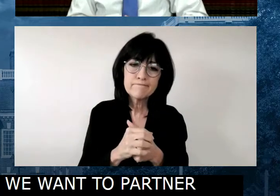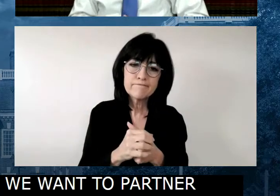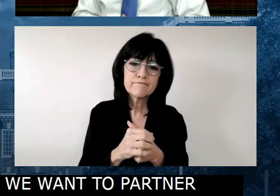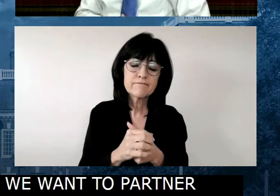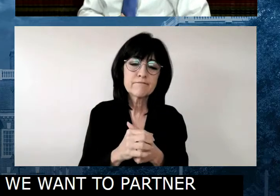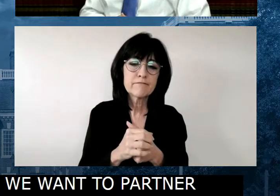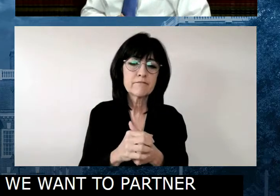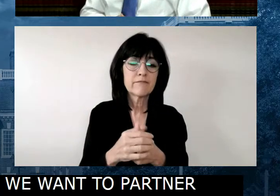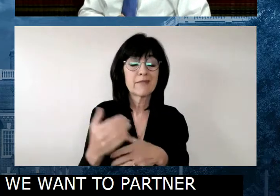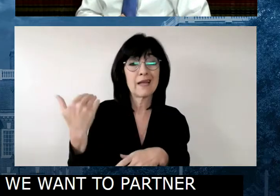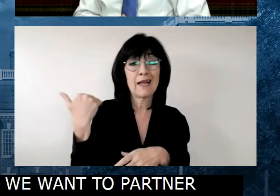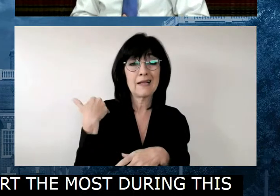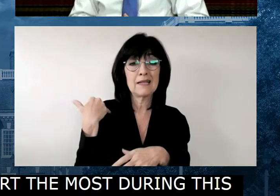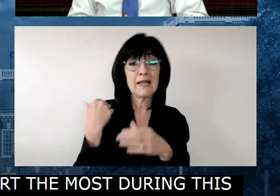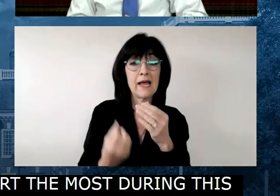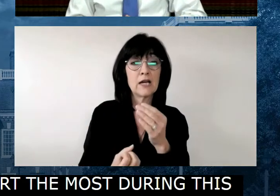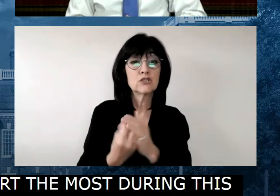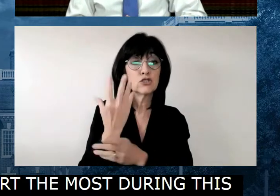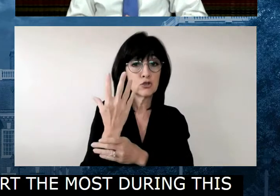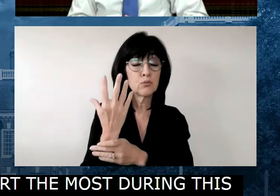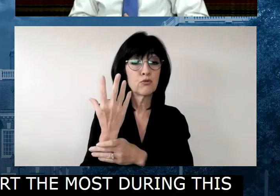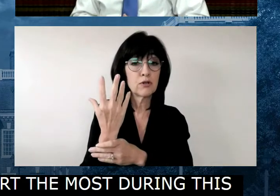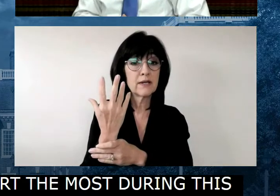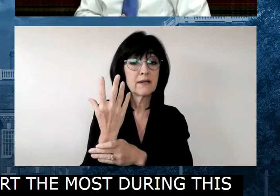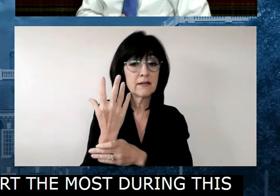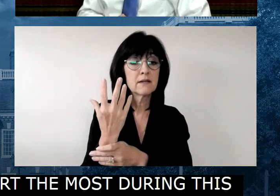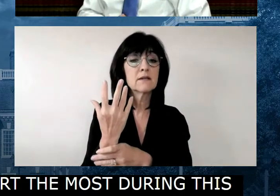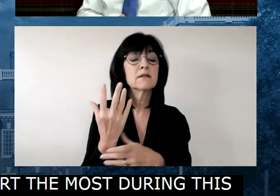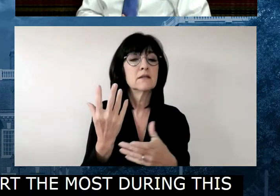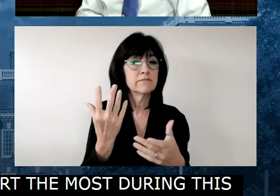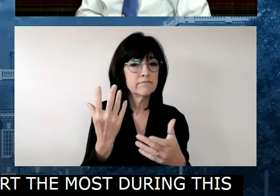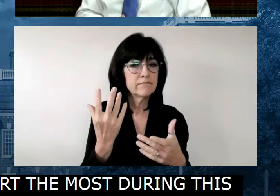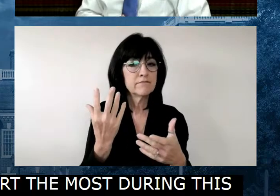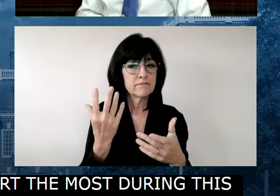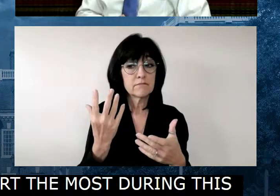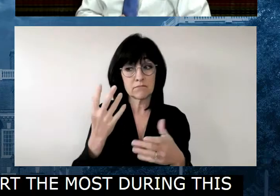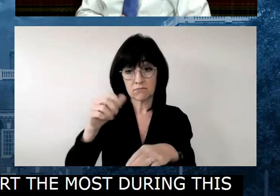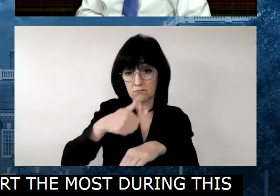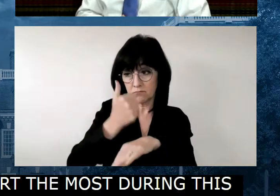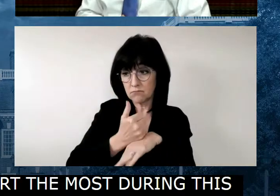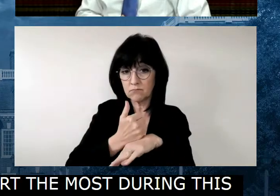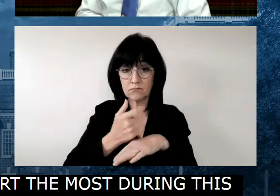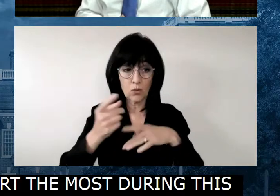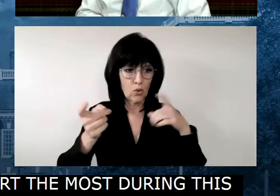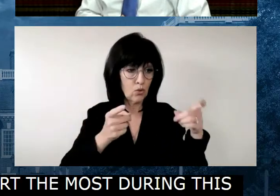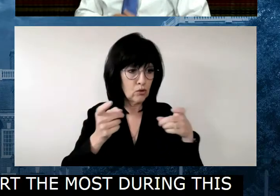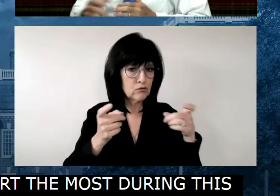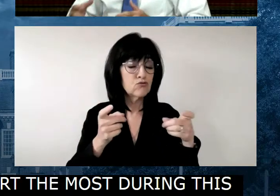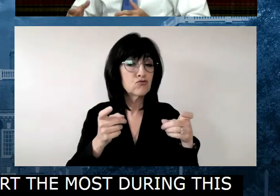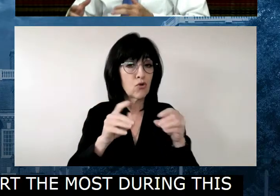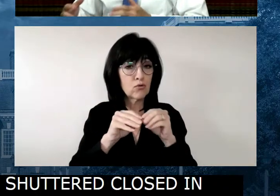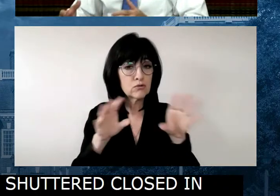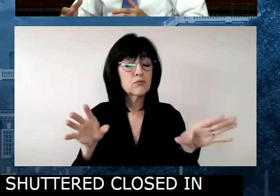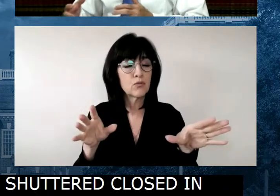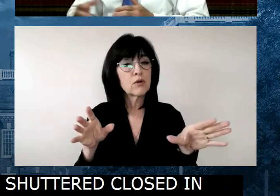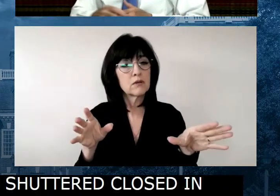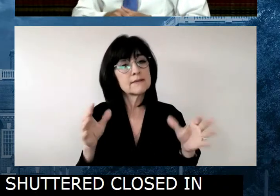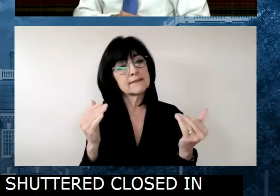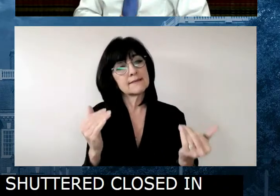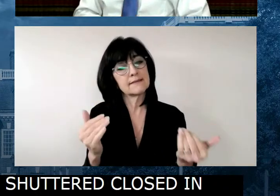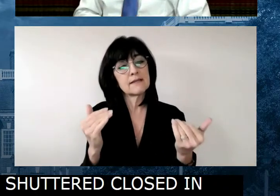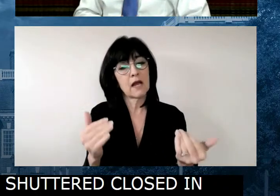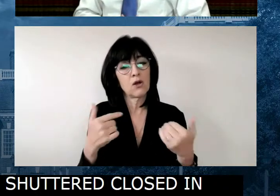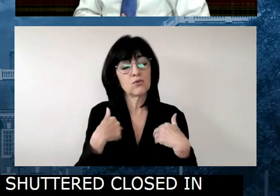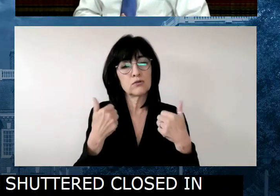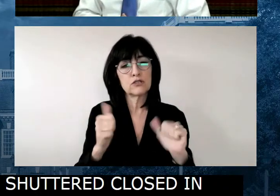we opened them up, as we got our control of the COVID, spread of COVID. But we're partnering with